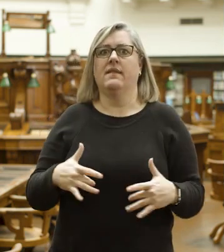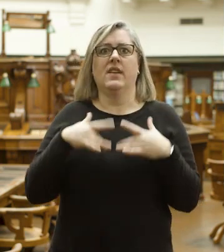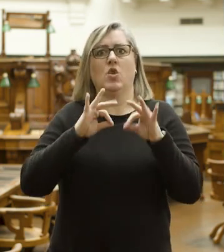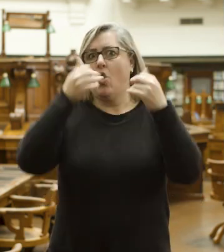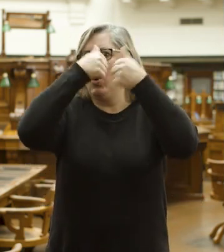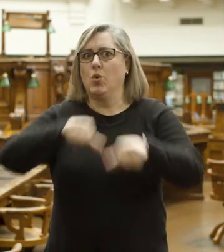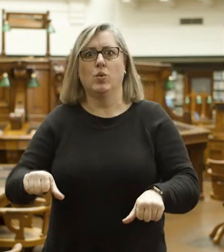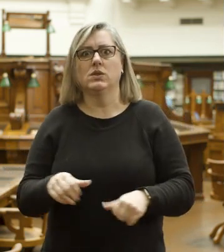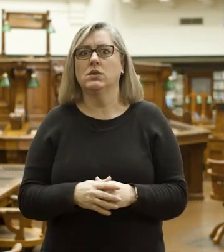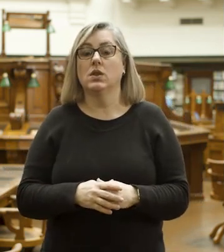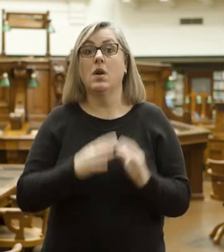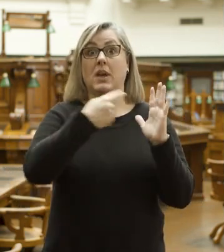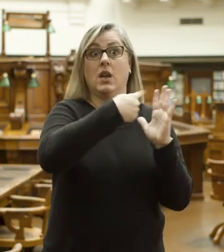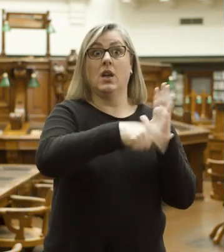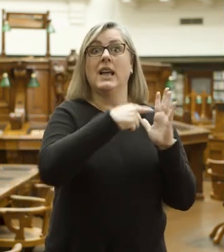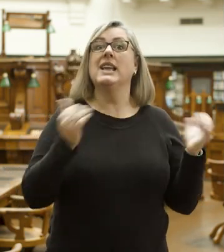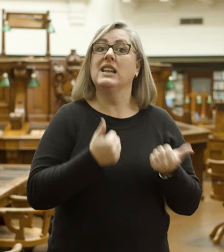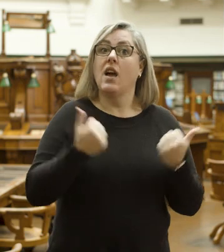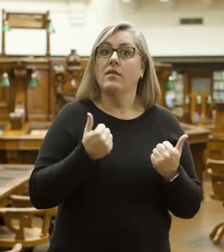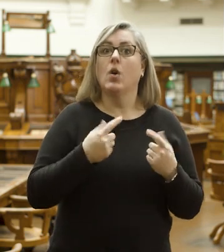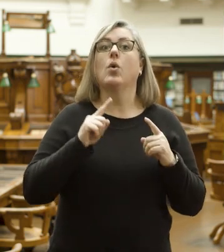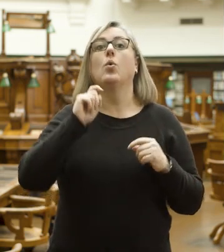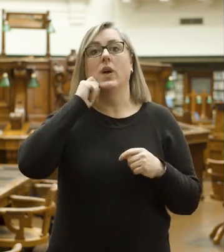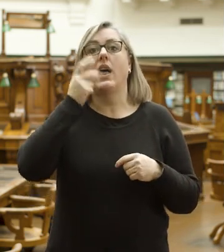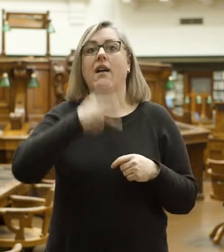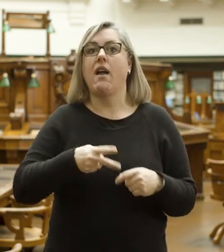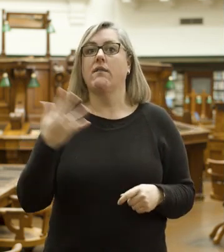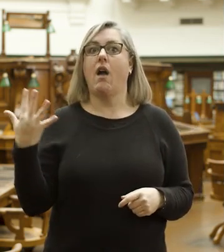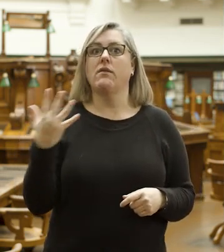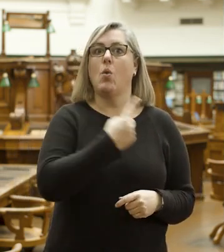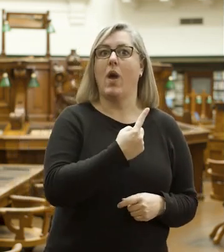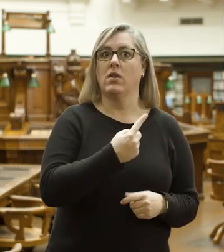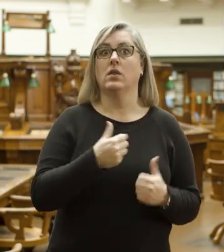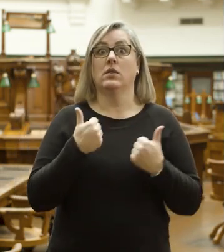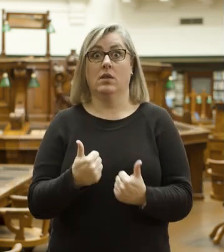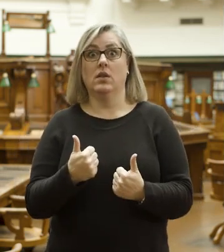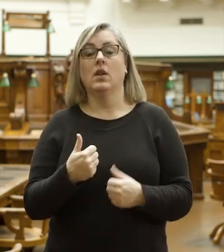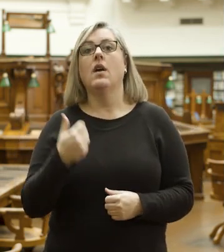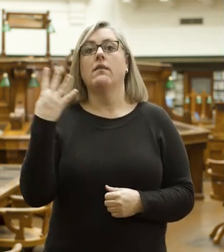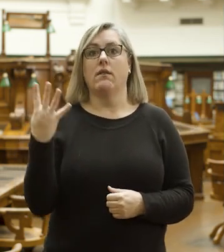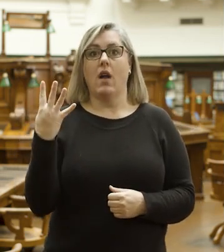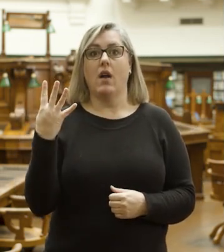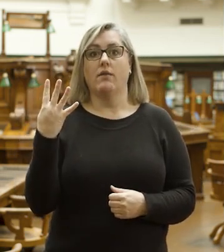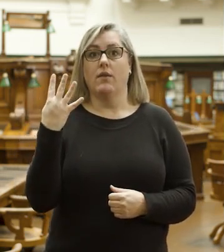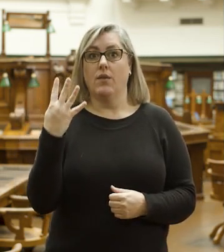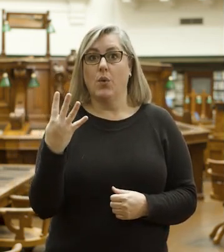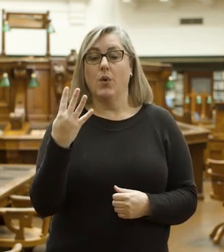disorientated. All right, I've spun that enough. I'm going to count down from 5 to 1, and then you can look at your hand again.